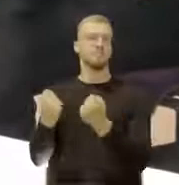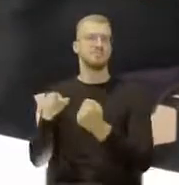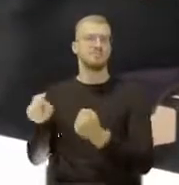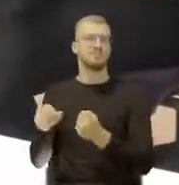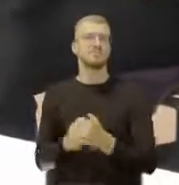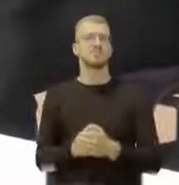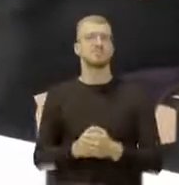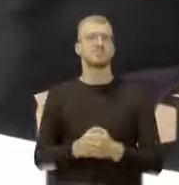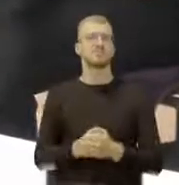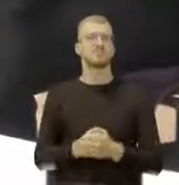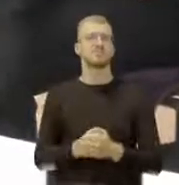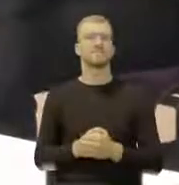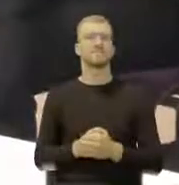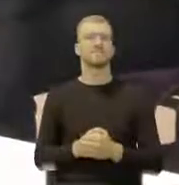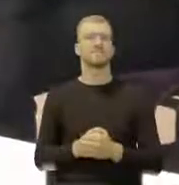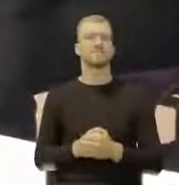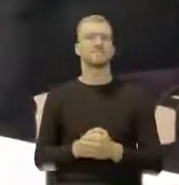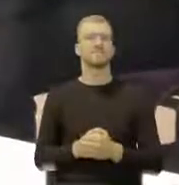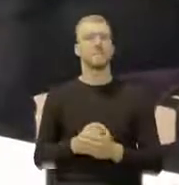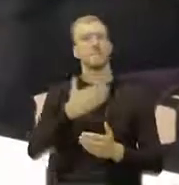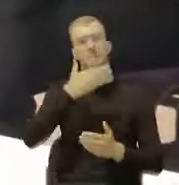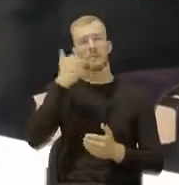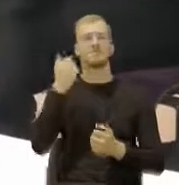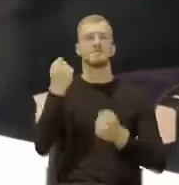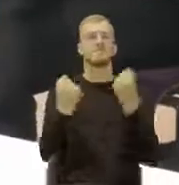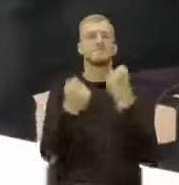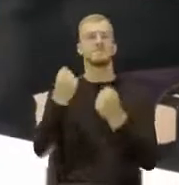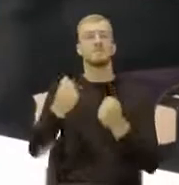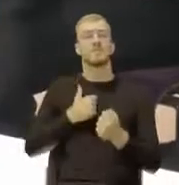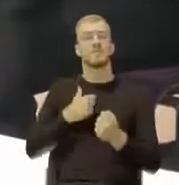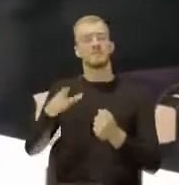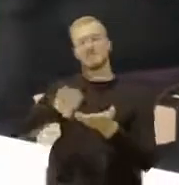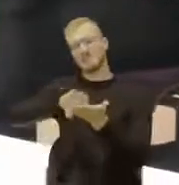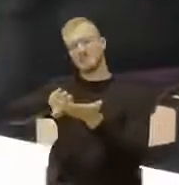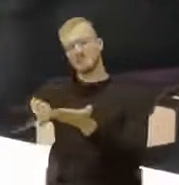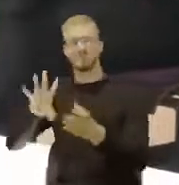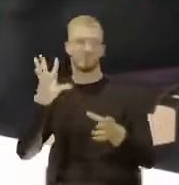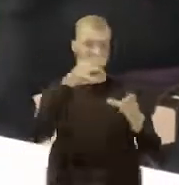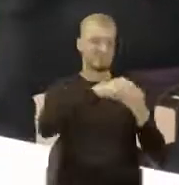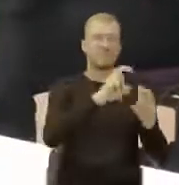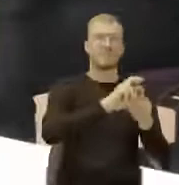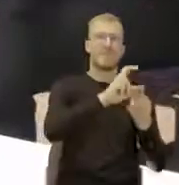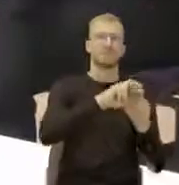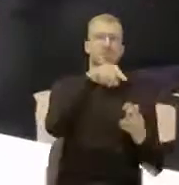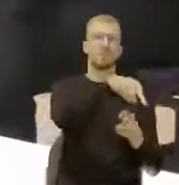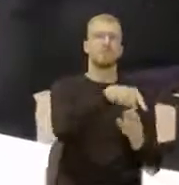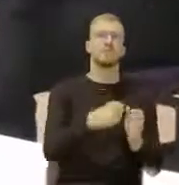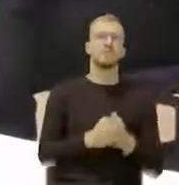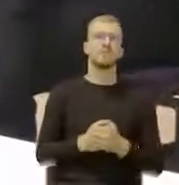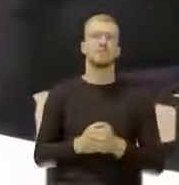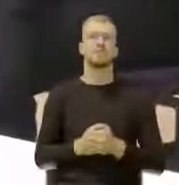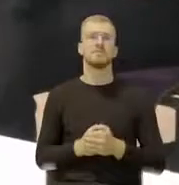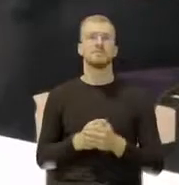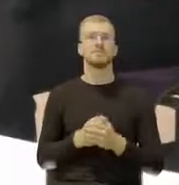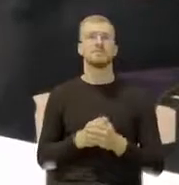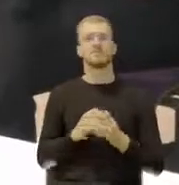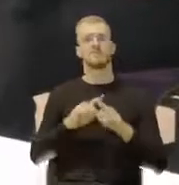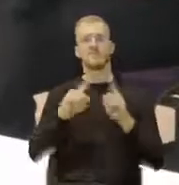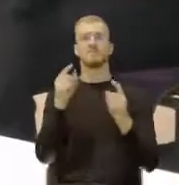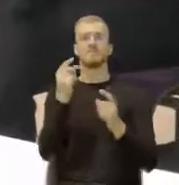not change the issue, because a clean traffic jam is still traffic jam. So it's about putting people at the heart.